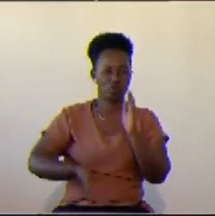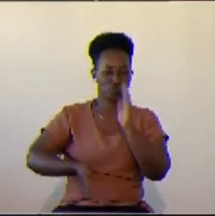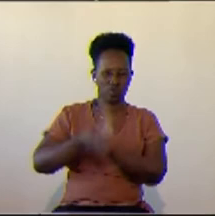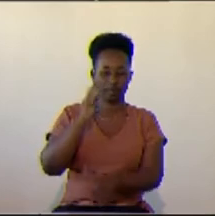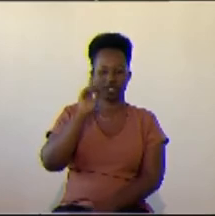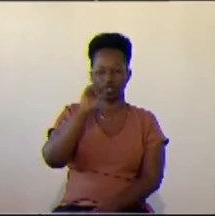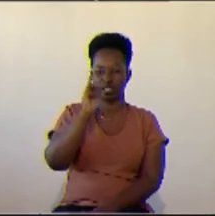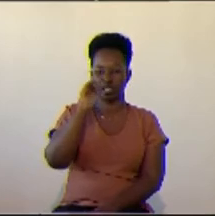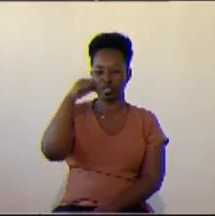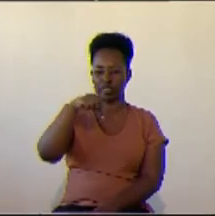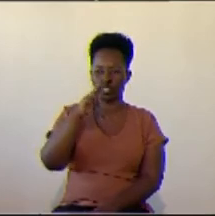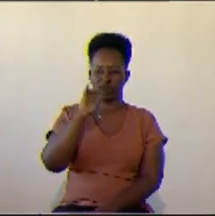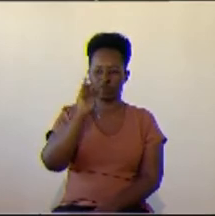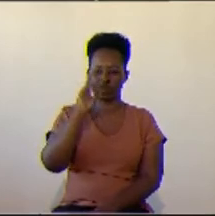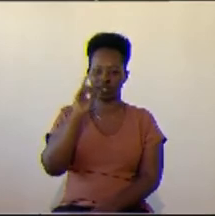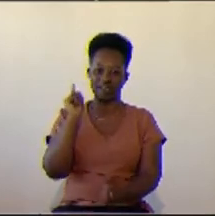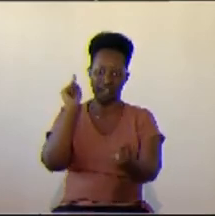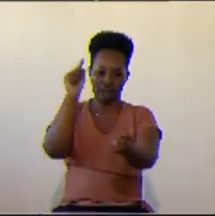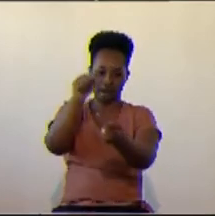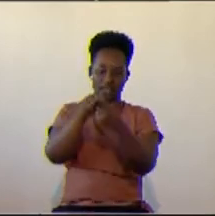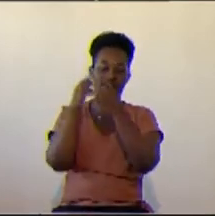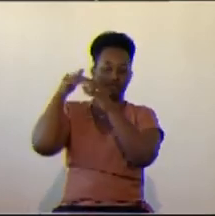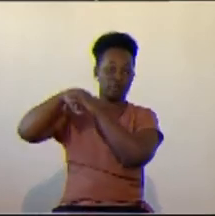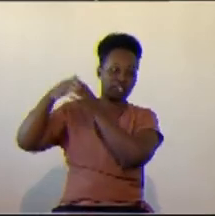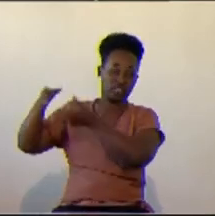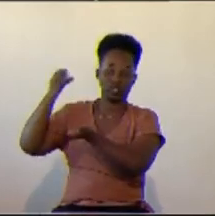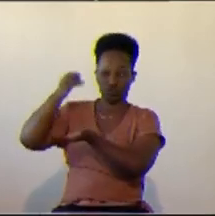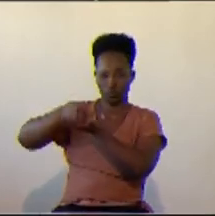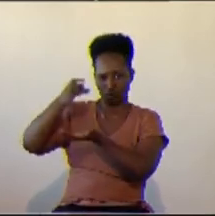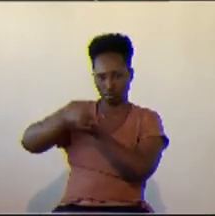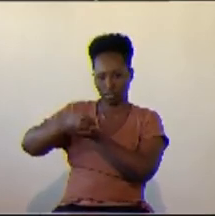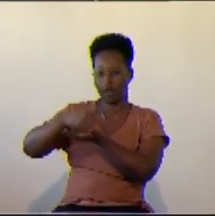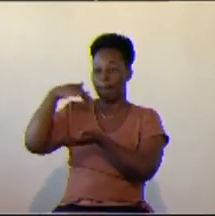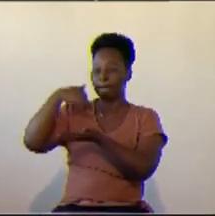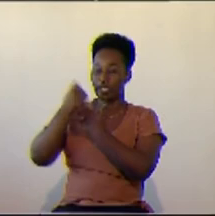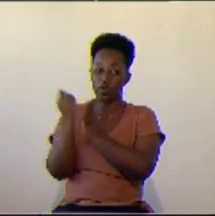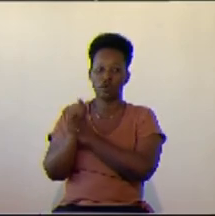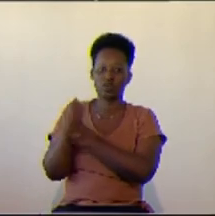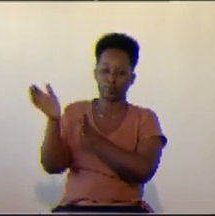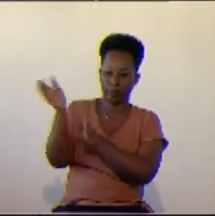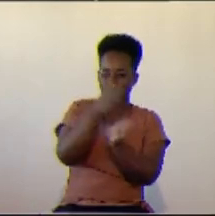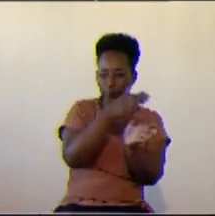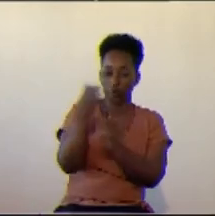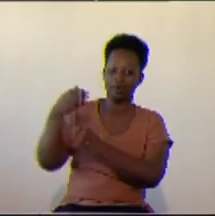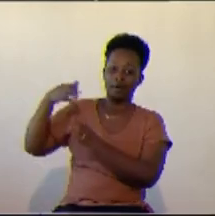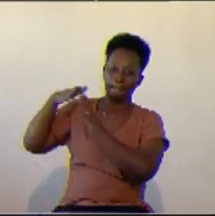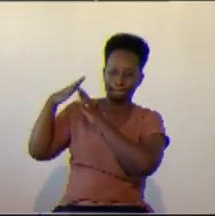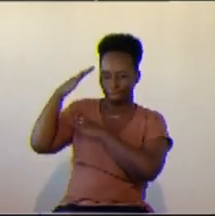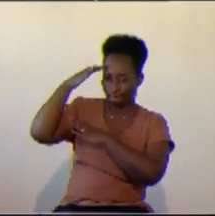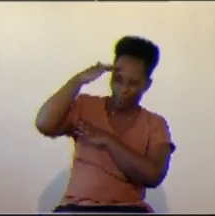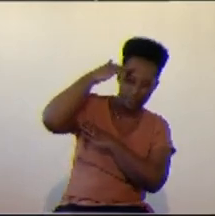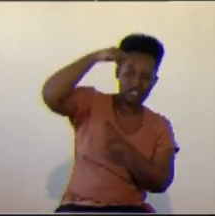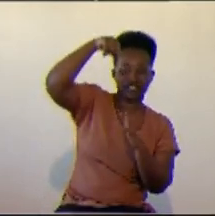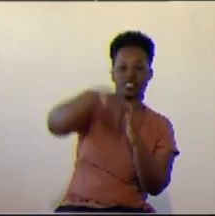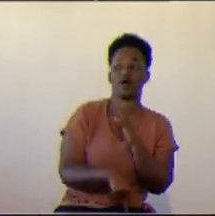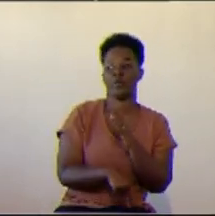rise, okay, in this capillary tube. Why? Because atmospheric pressure is pushing down, so it